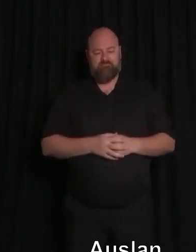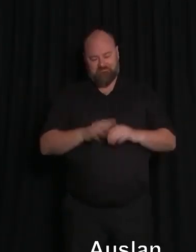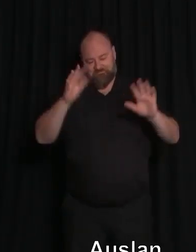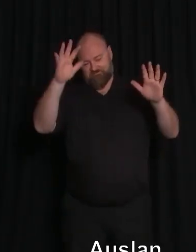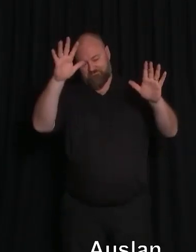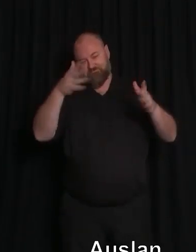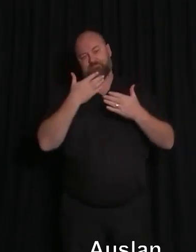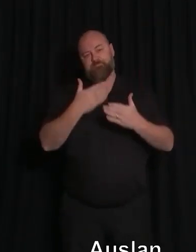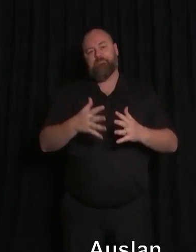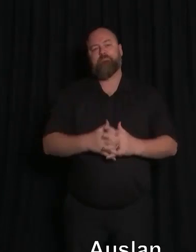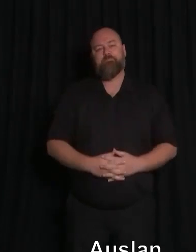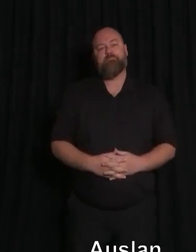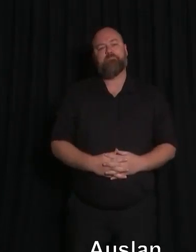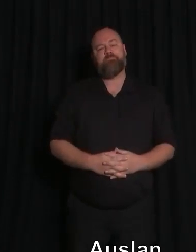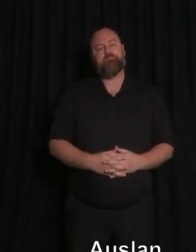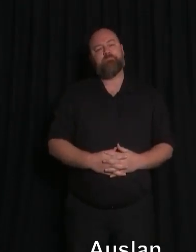koutou.